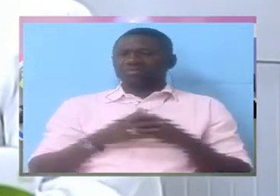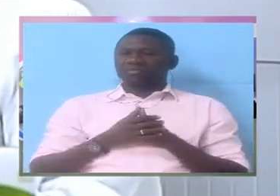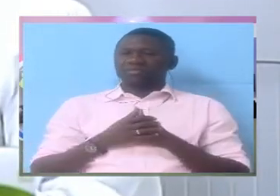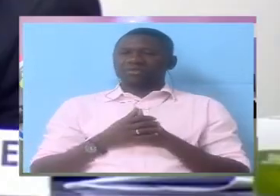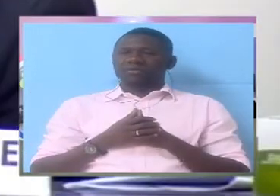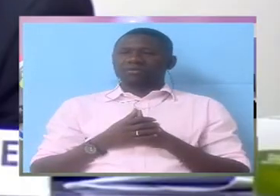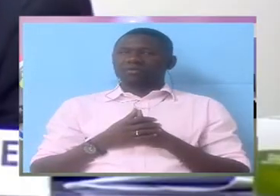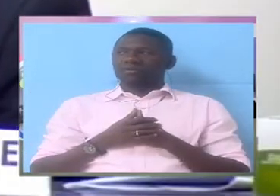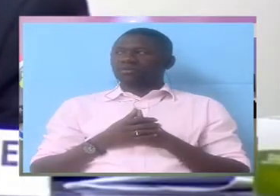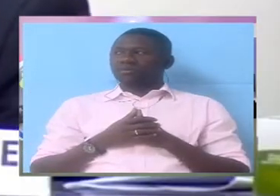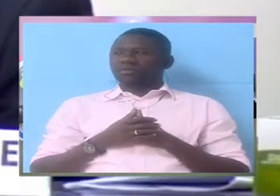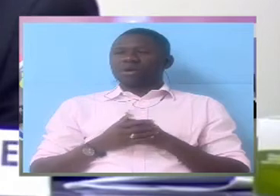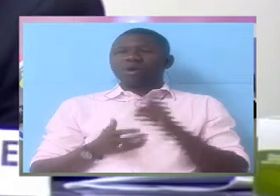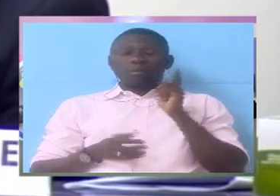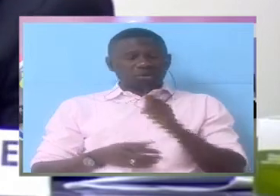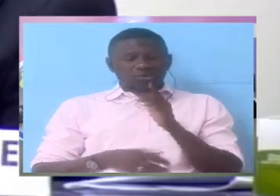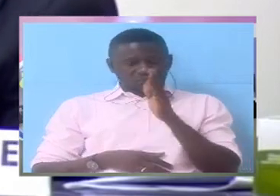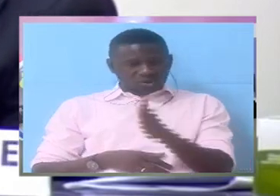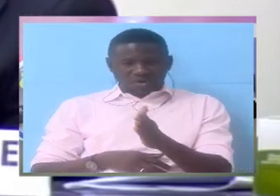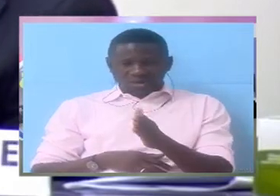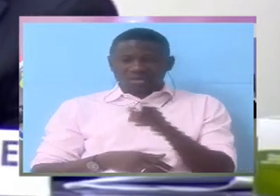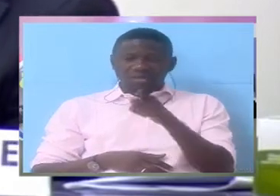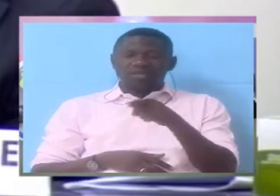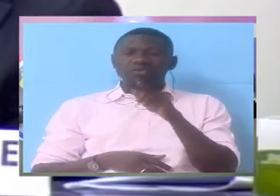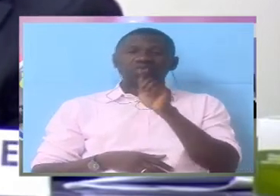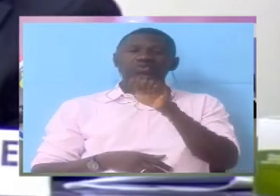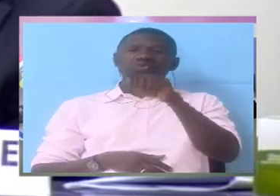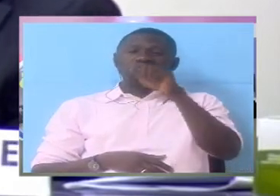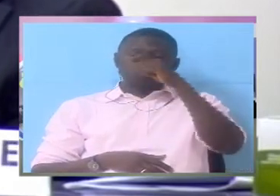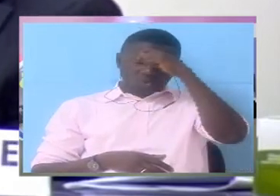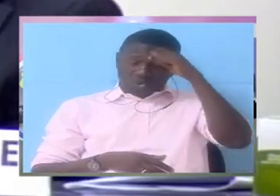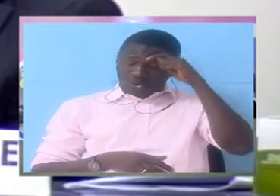But the fact of the matter is, you worked in an